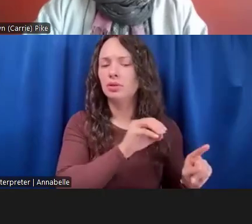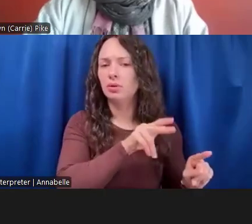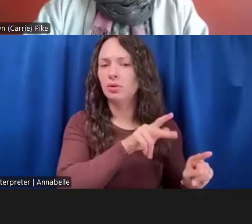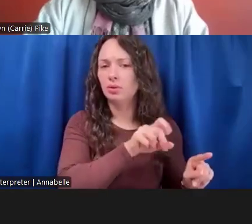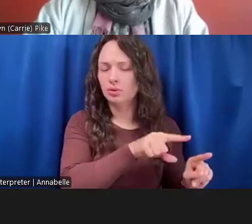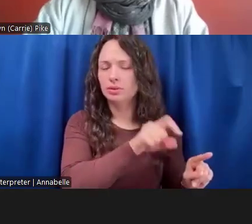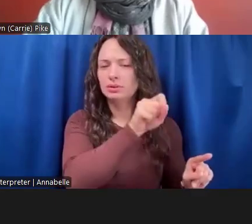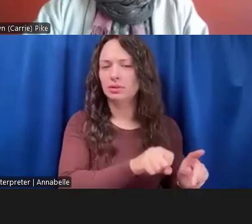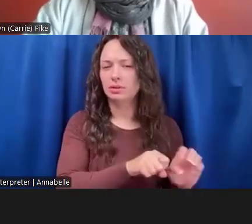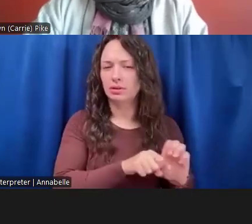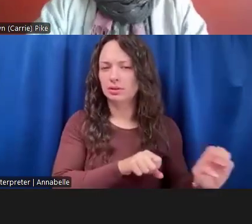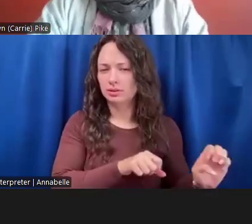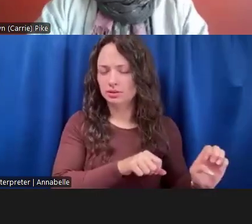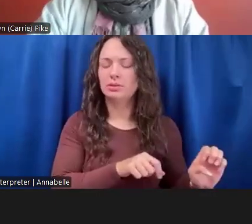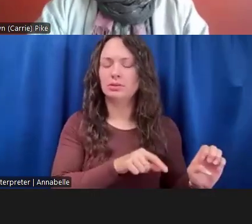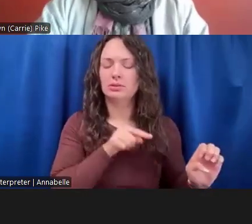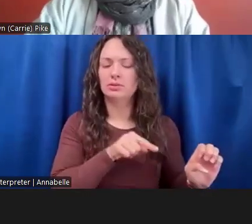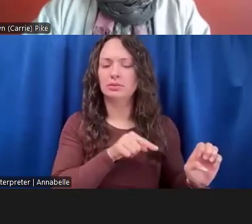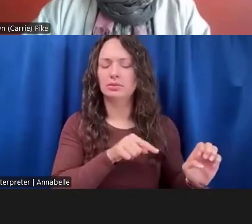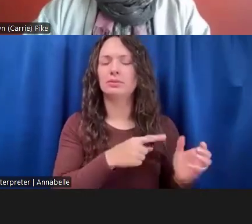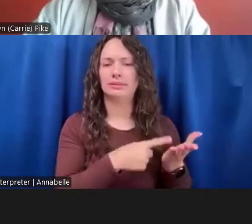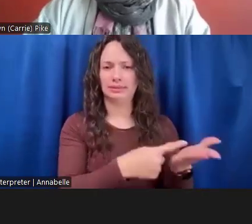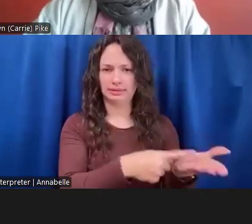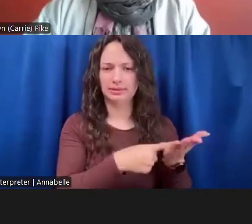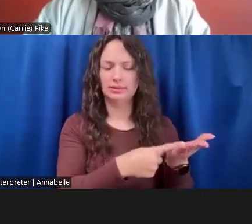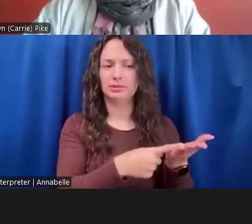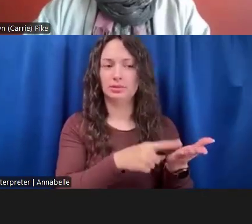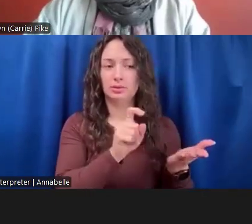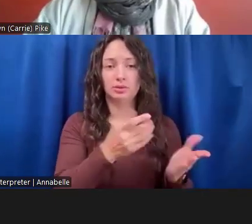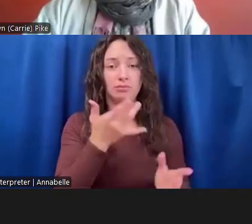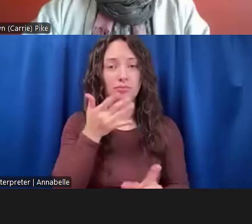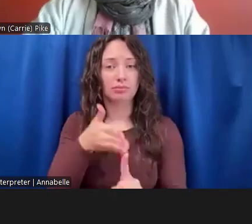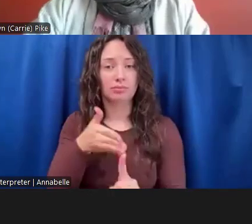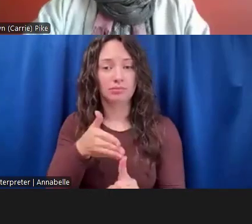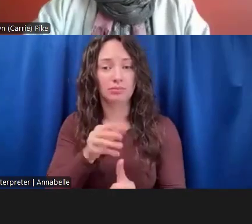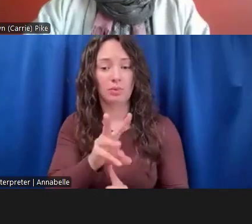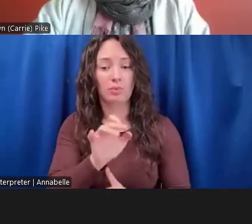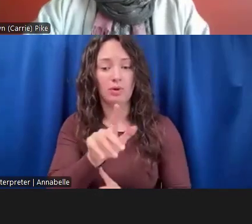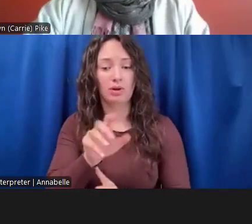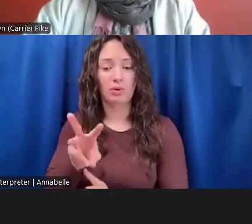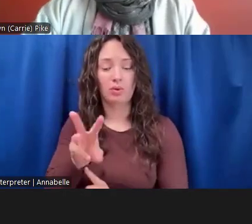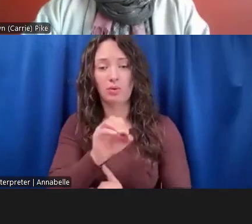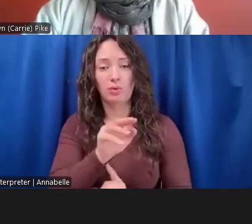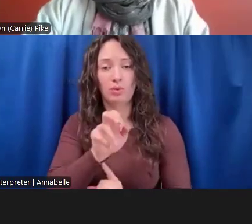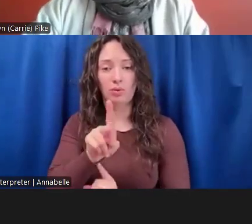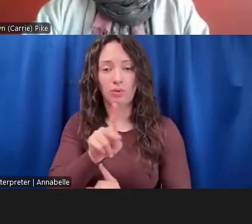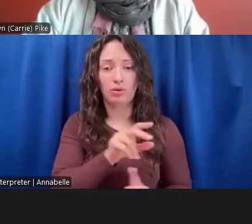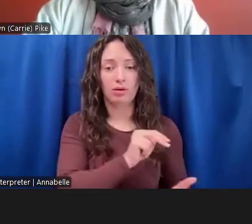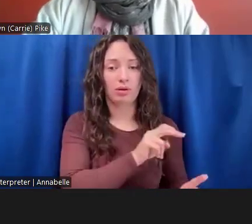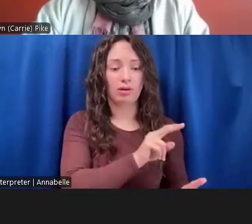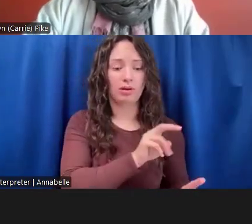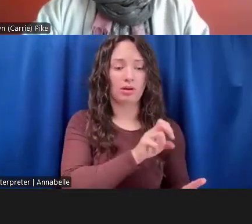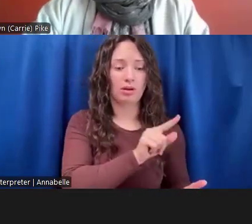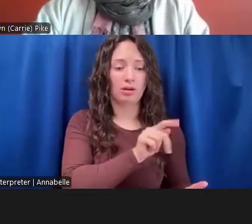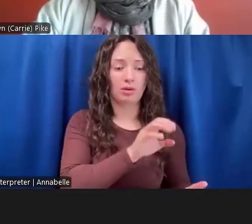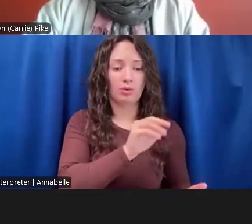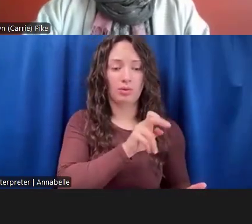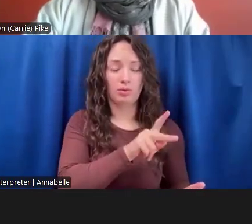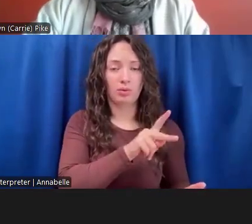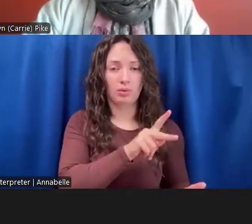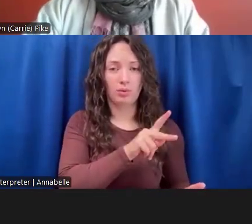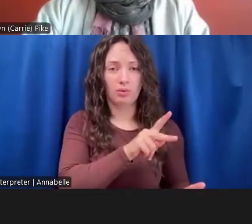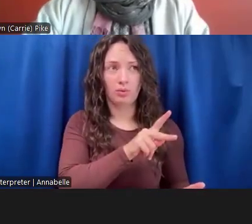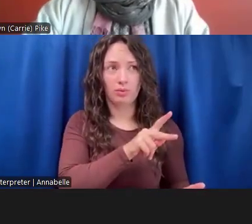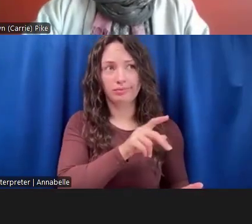about, should we favor willow oak over nuttall oak or whatever, northern red oak. They're